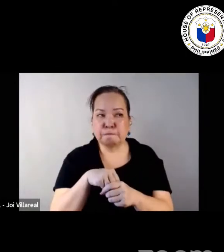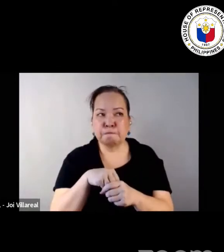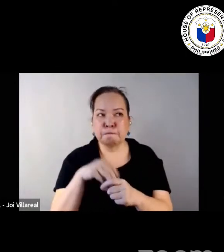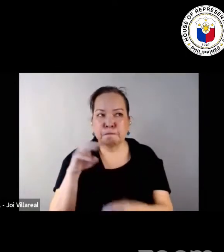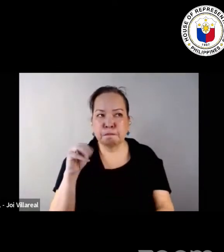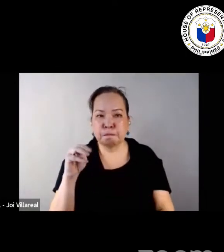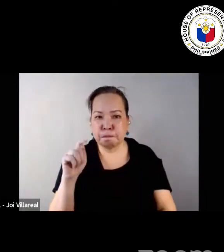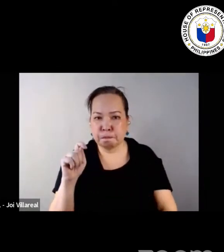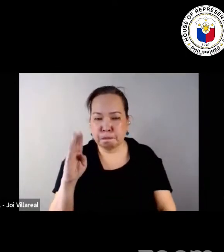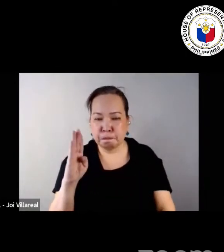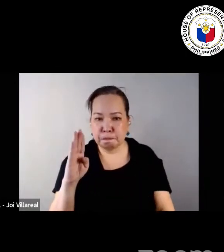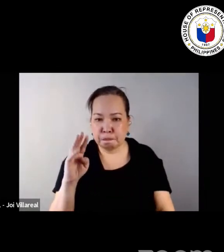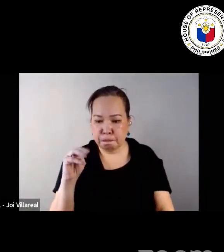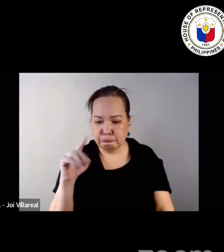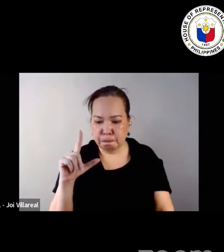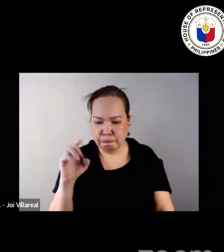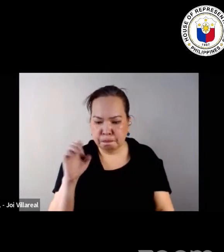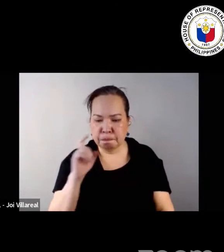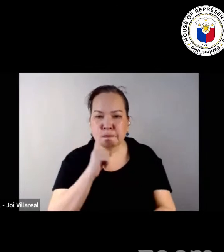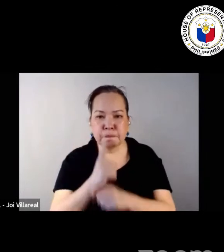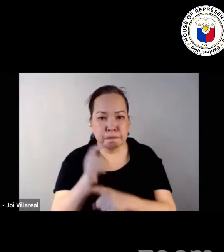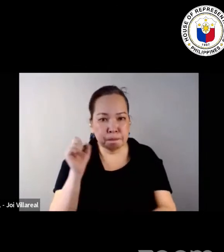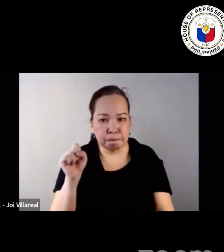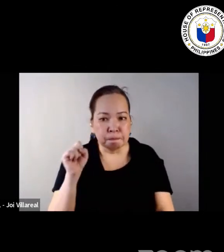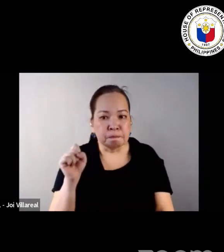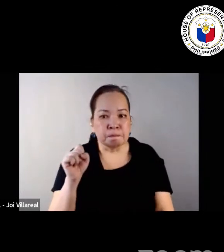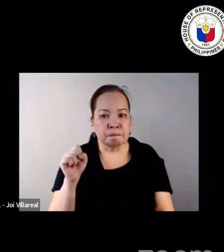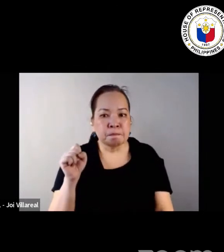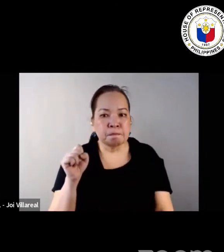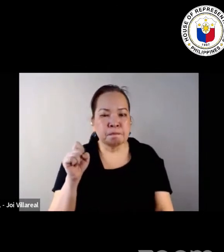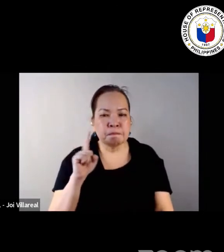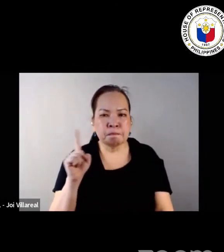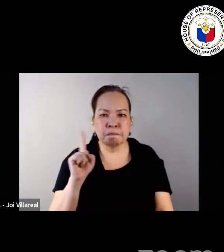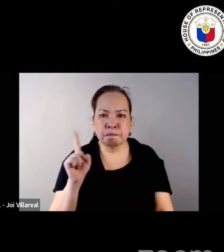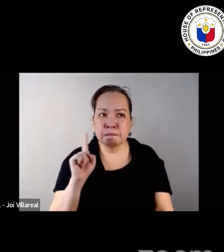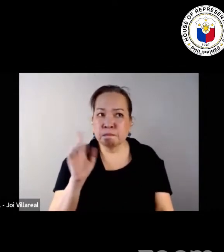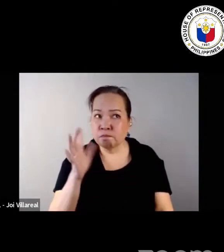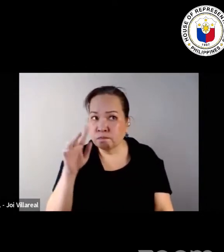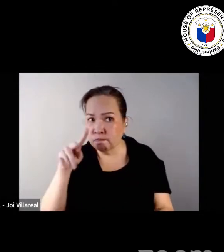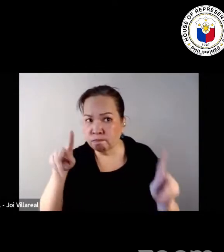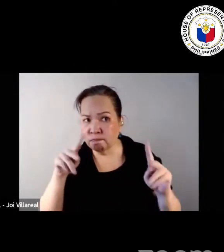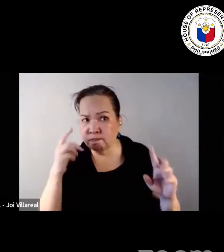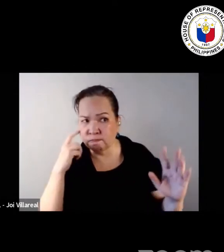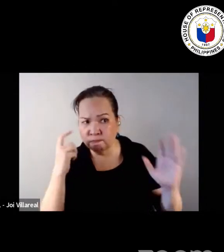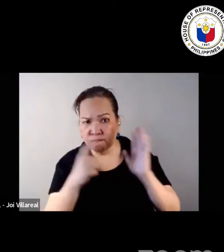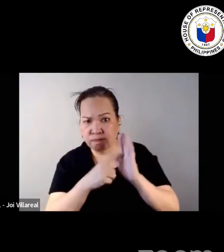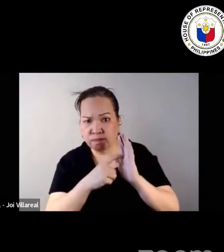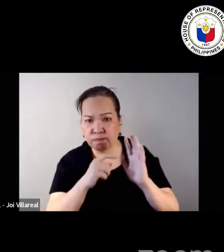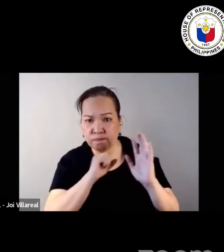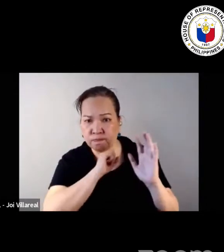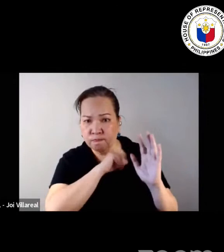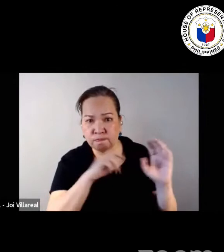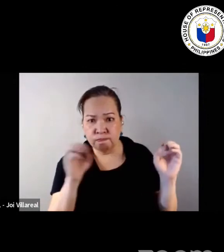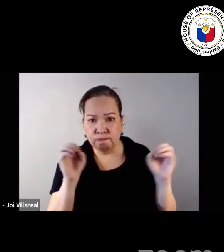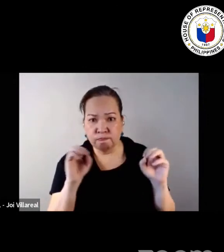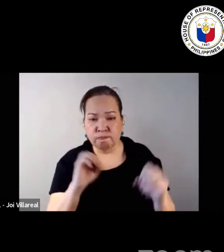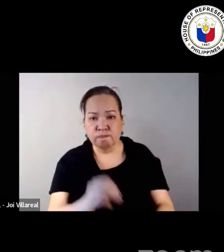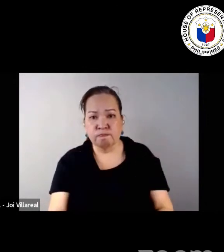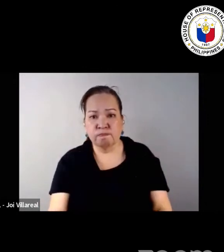totoong 19 languages yan, pero ang hindi po na-appreciate, ang hindi po na-appreciate